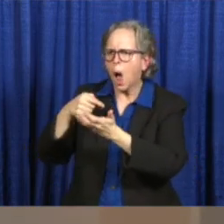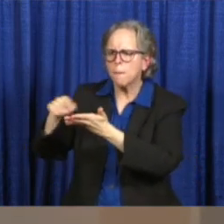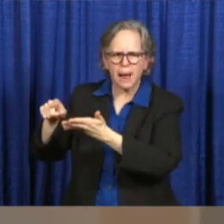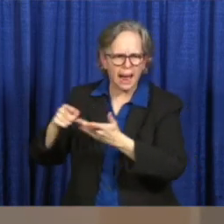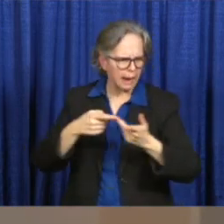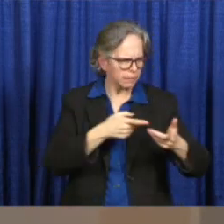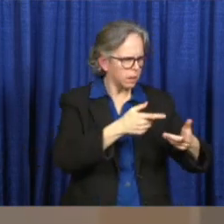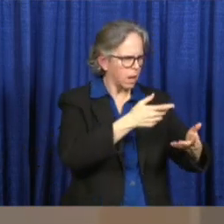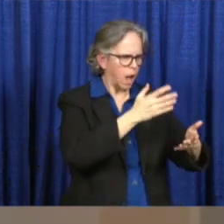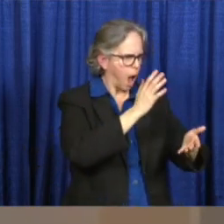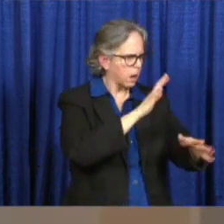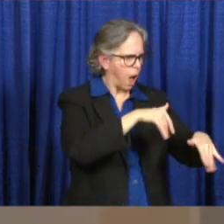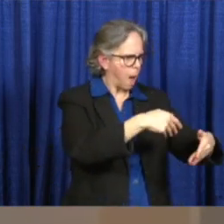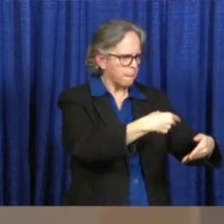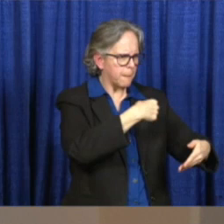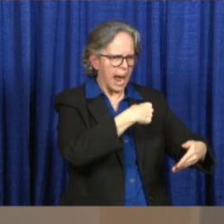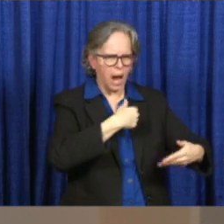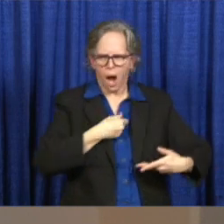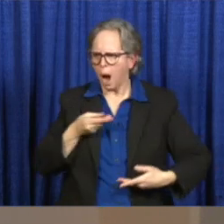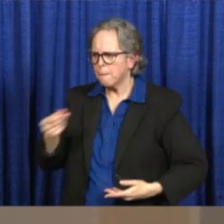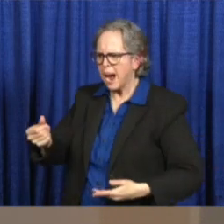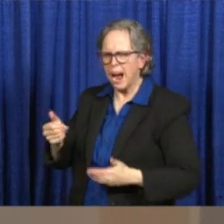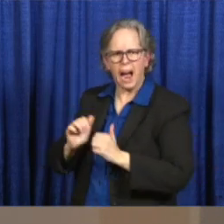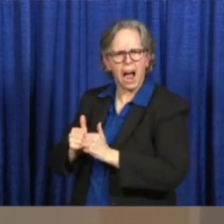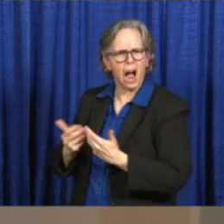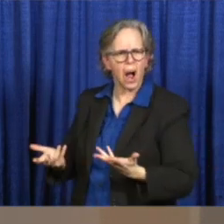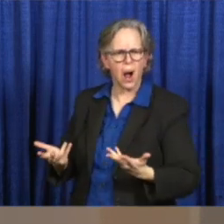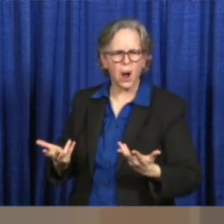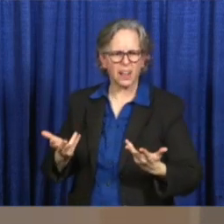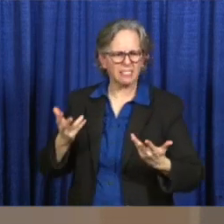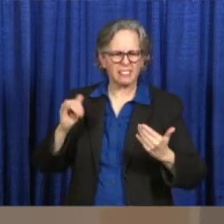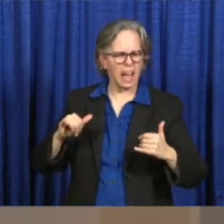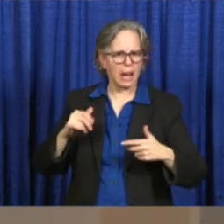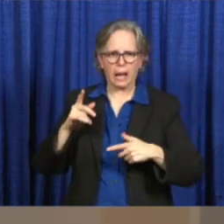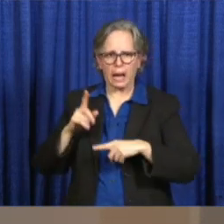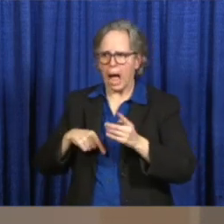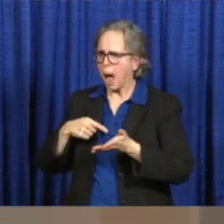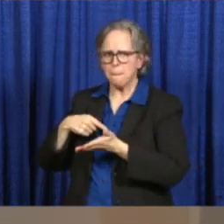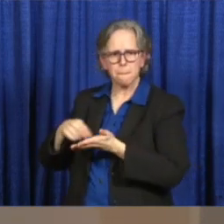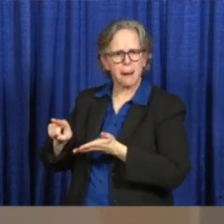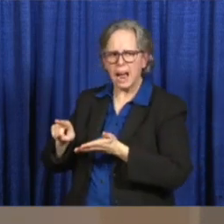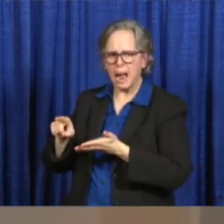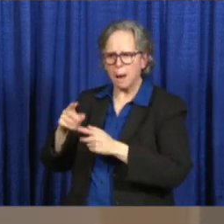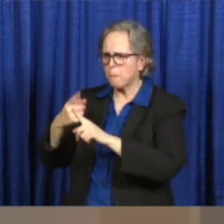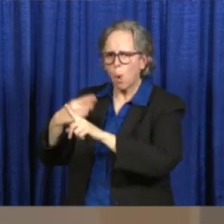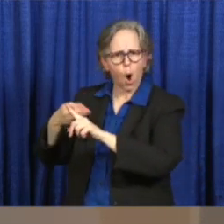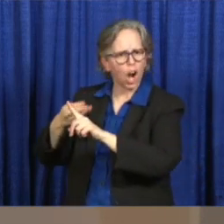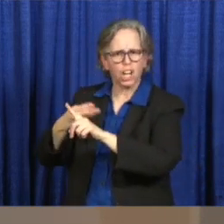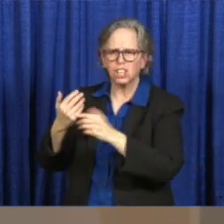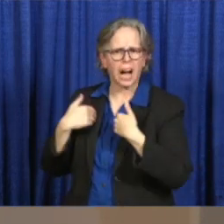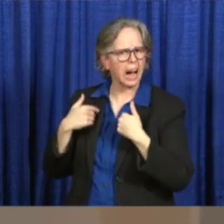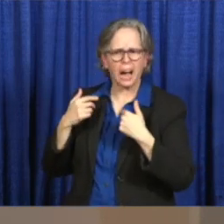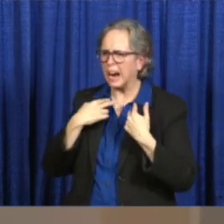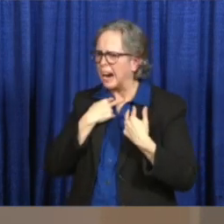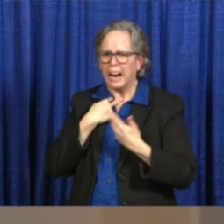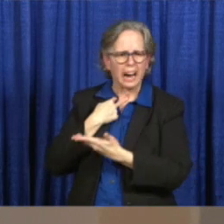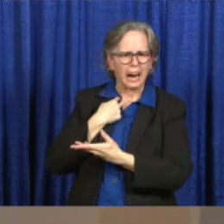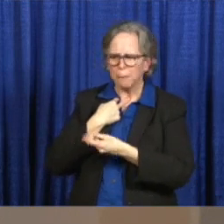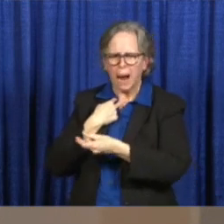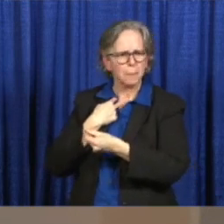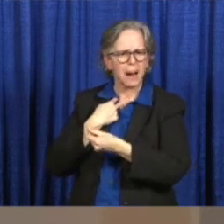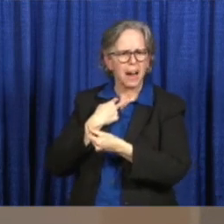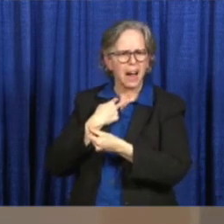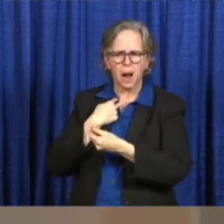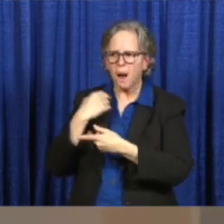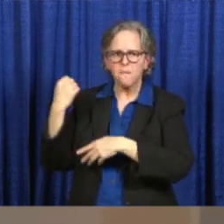chain, then the person at the bottom also gets hurt, because the person who owns that particular facility will be foreclosed